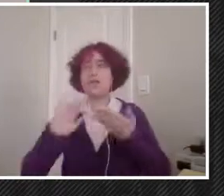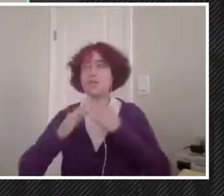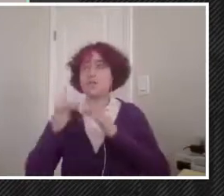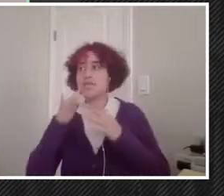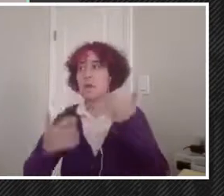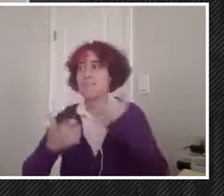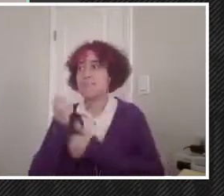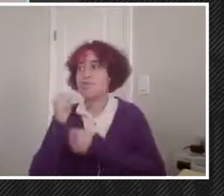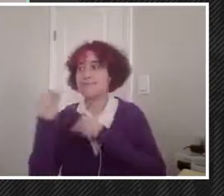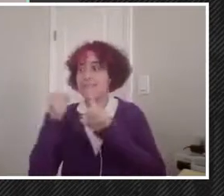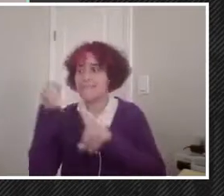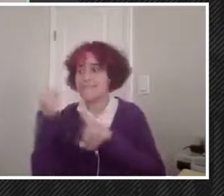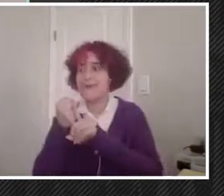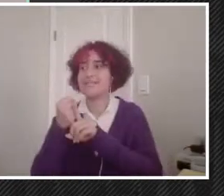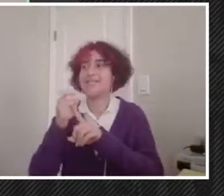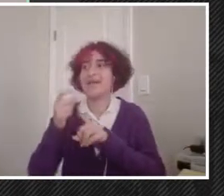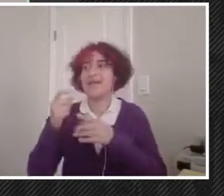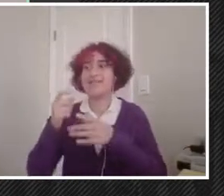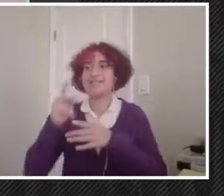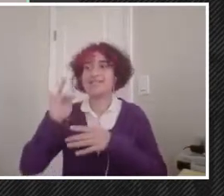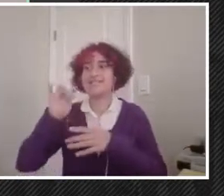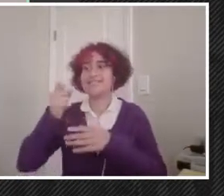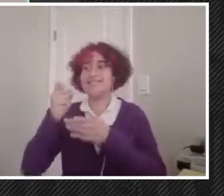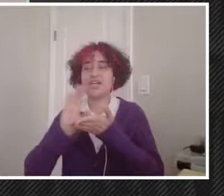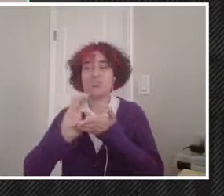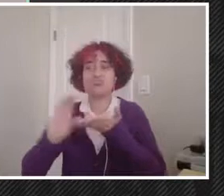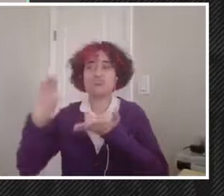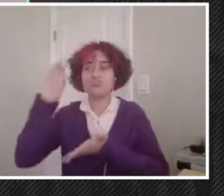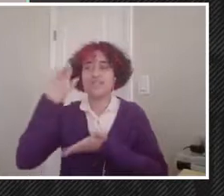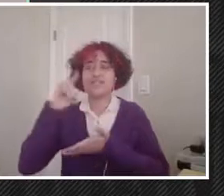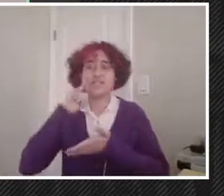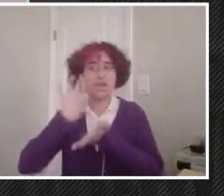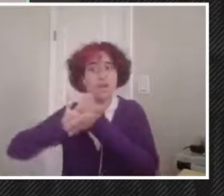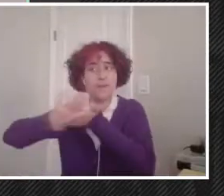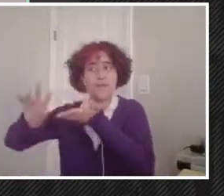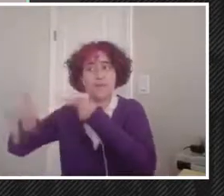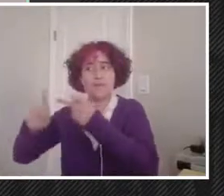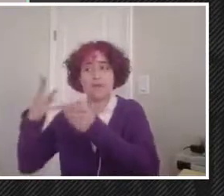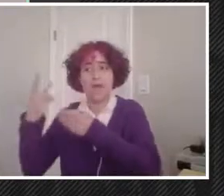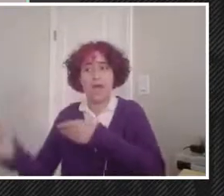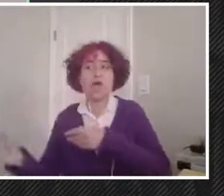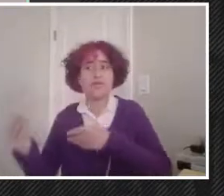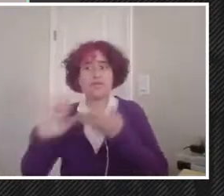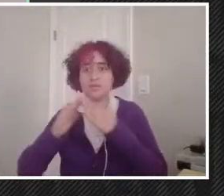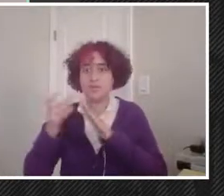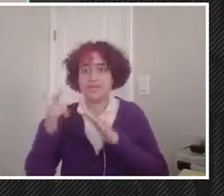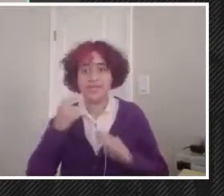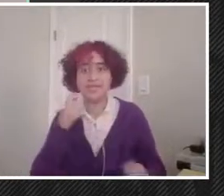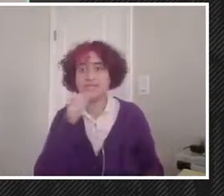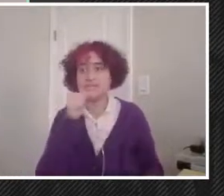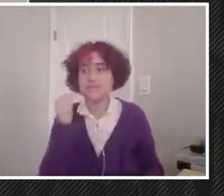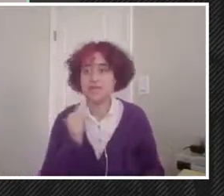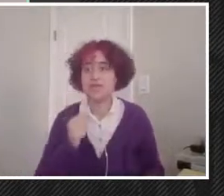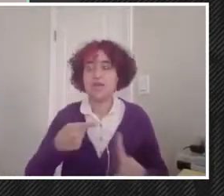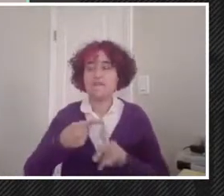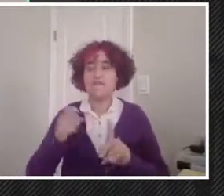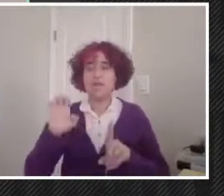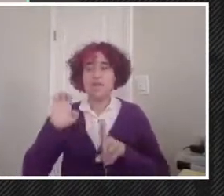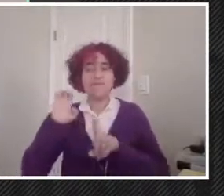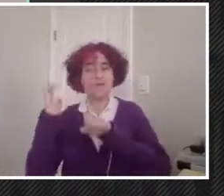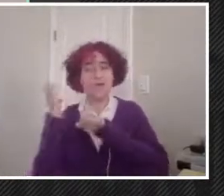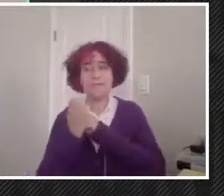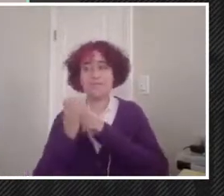are pushing people out. It's usually communities that are suffering from environmental justice type issues where our